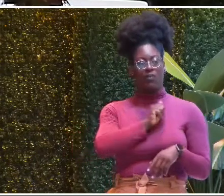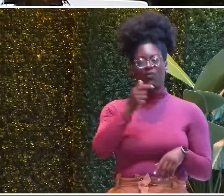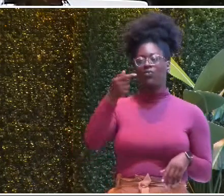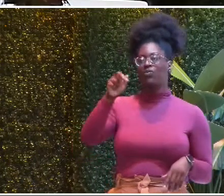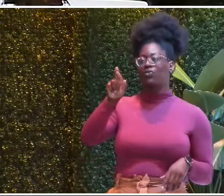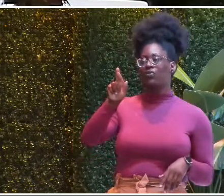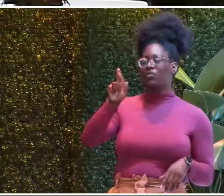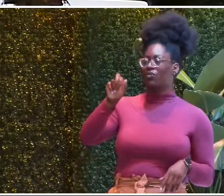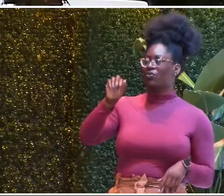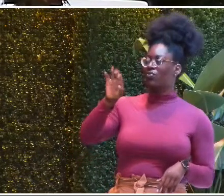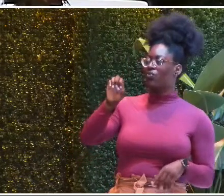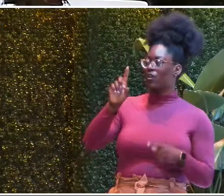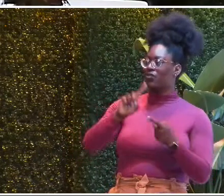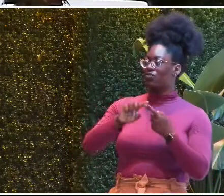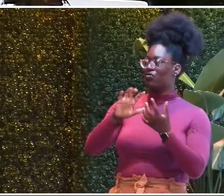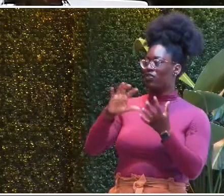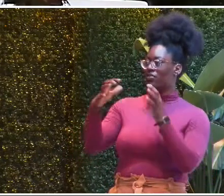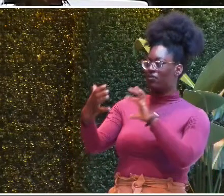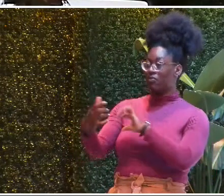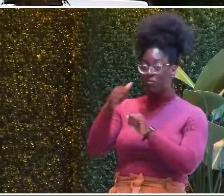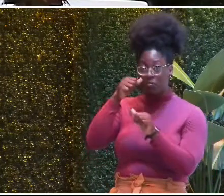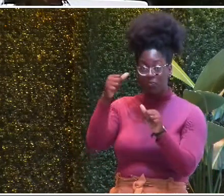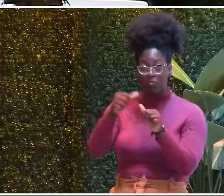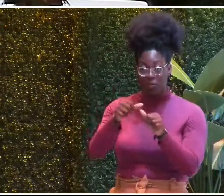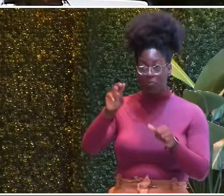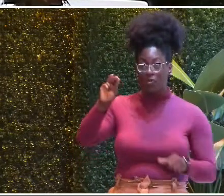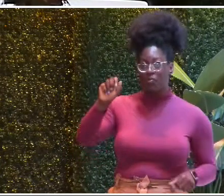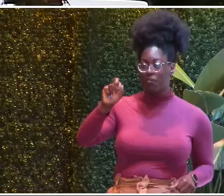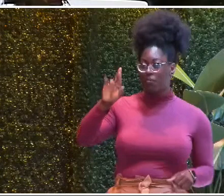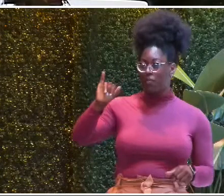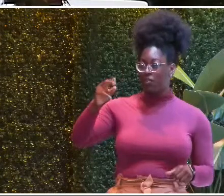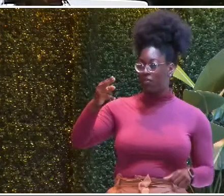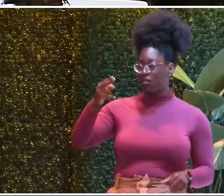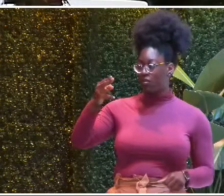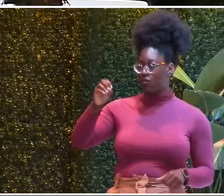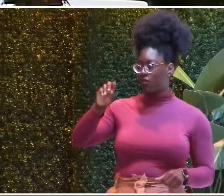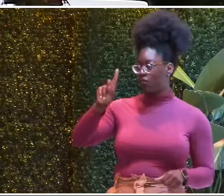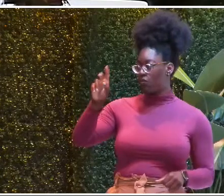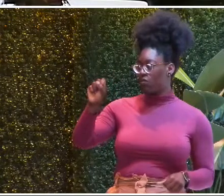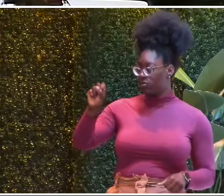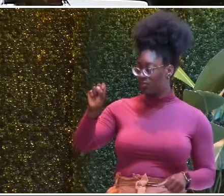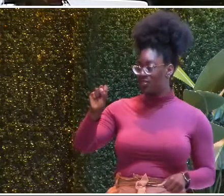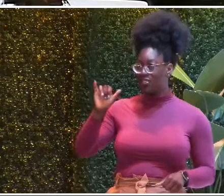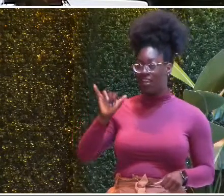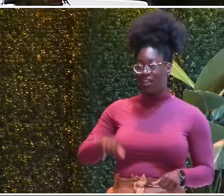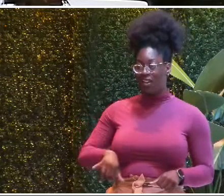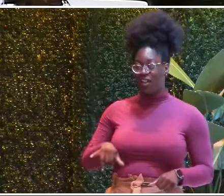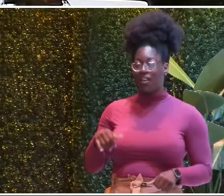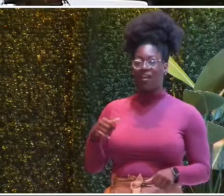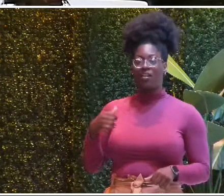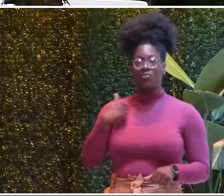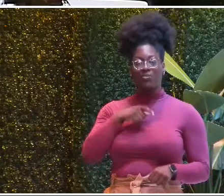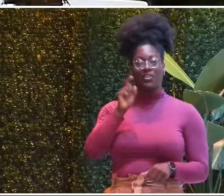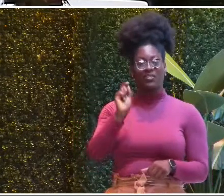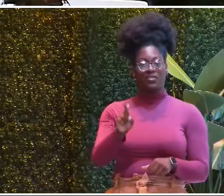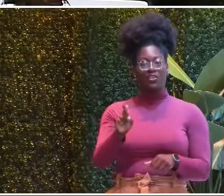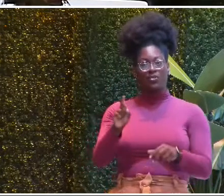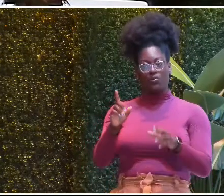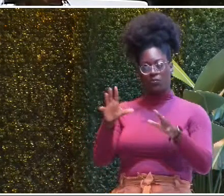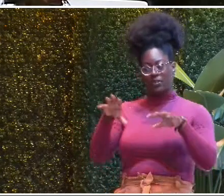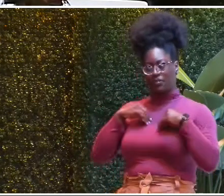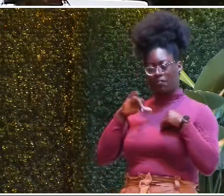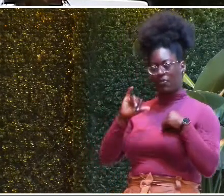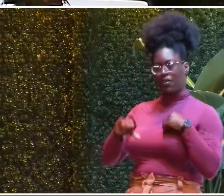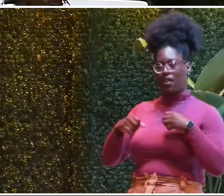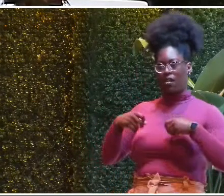the mandate issue by Mary Hooks, right? To be transformed in the service of our work here together.